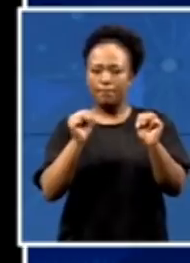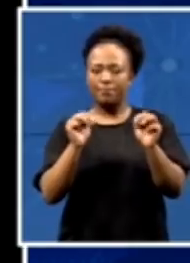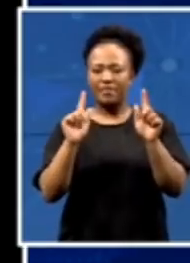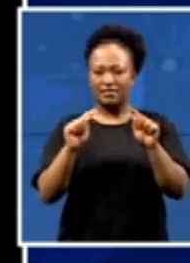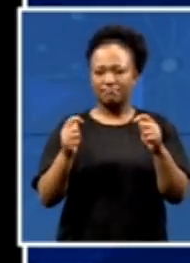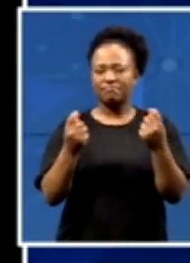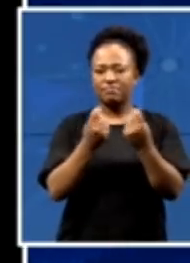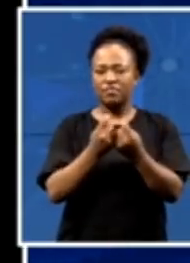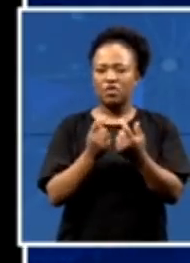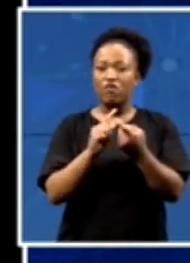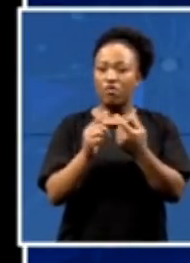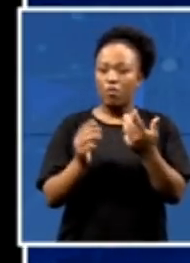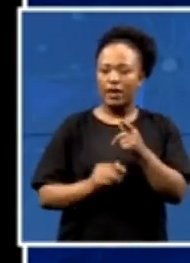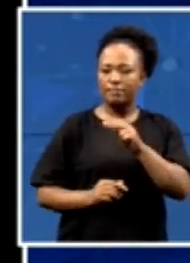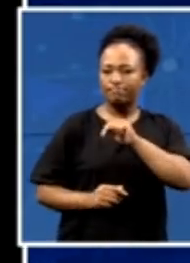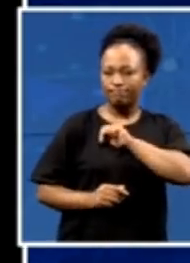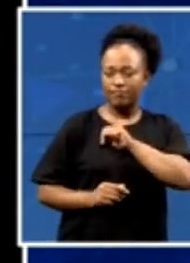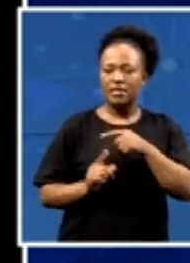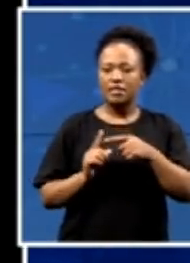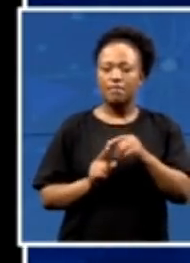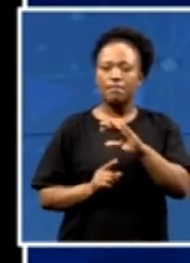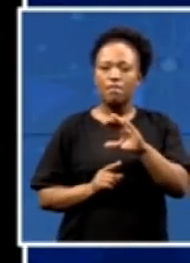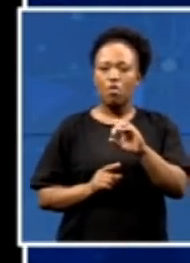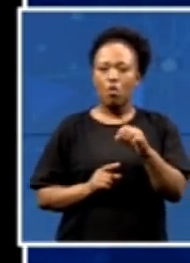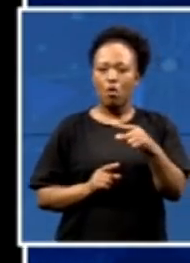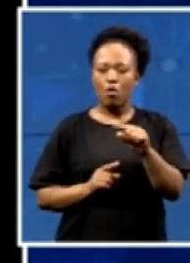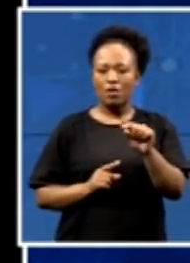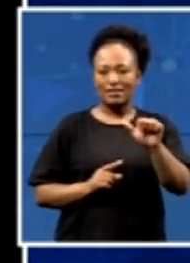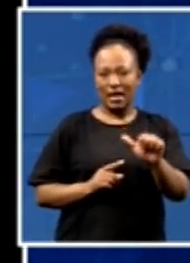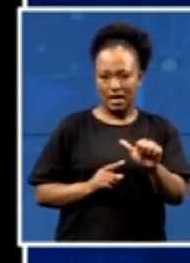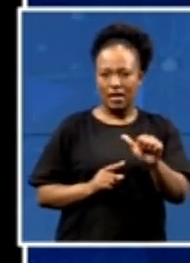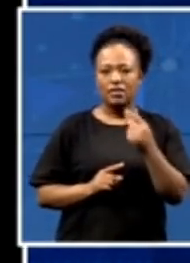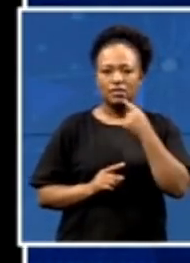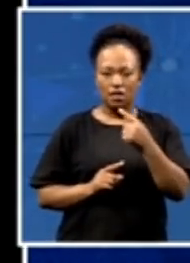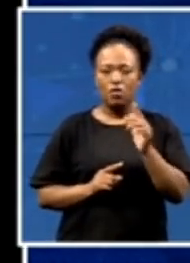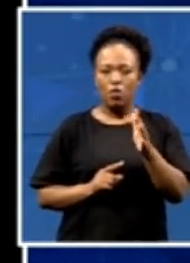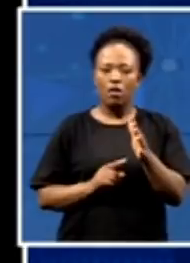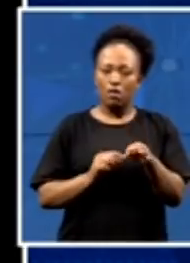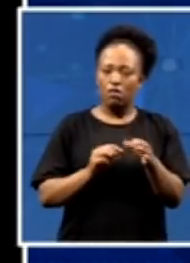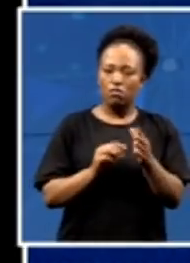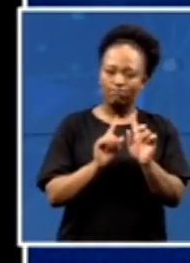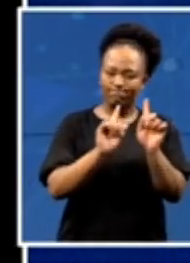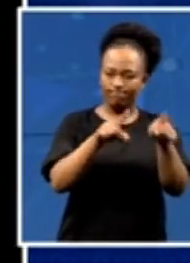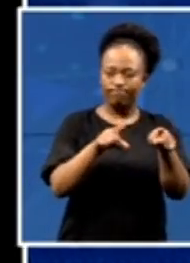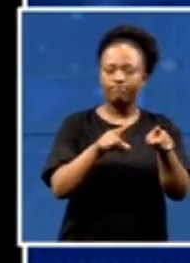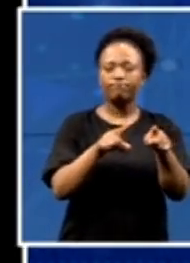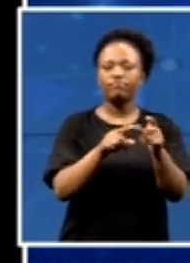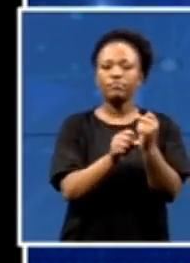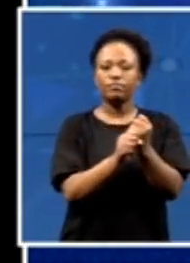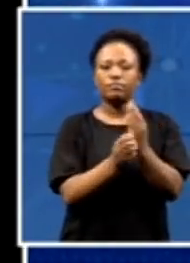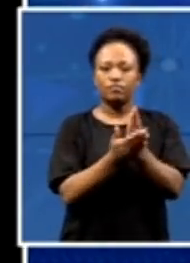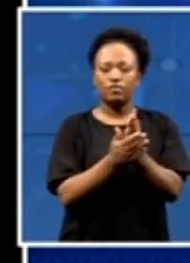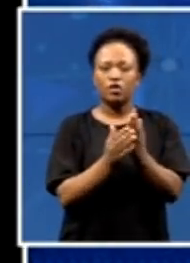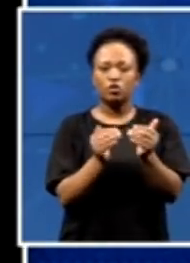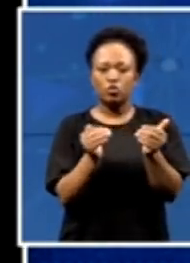as COCTA, who are saying that they will be springing to action to ensure that they also minimize the extent of the